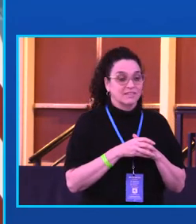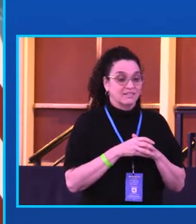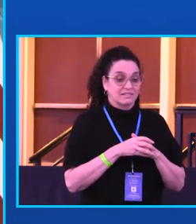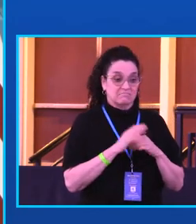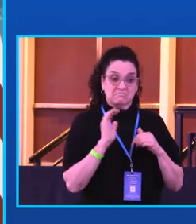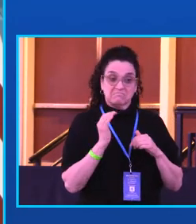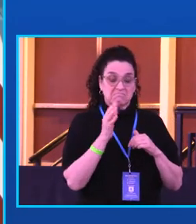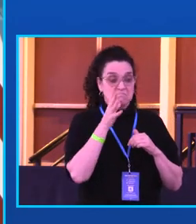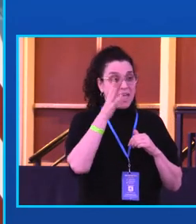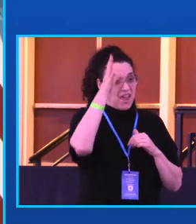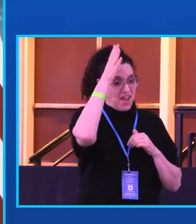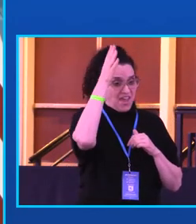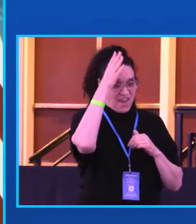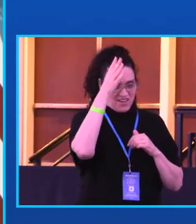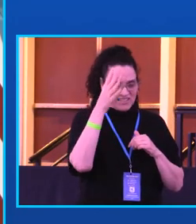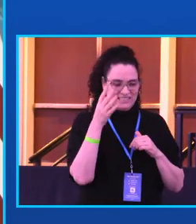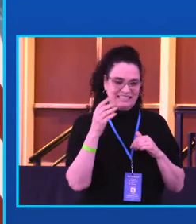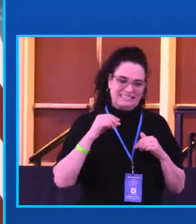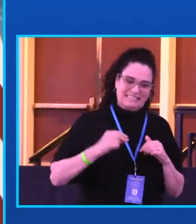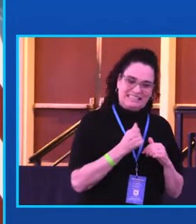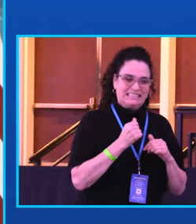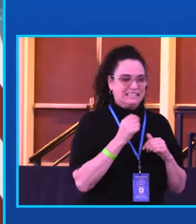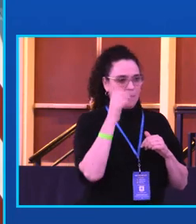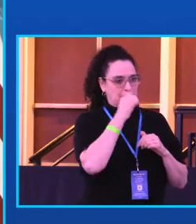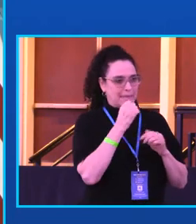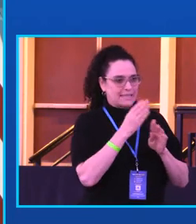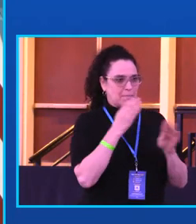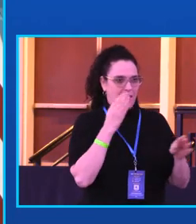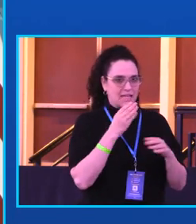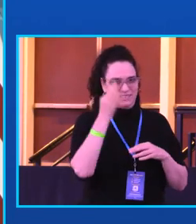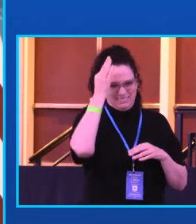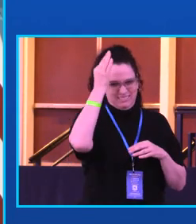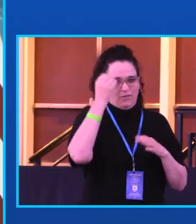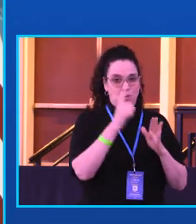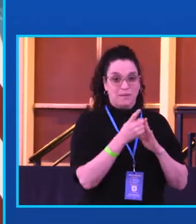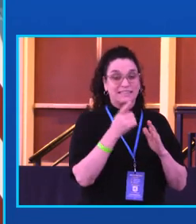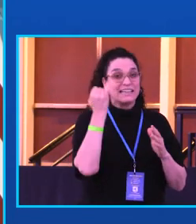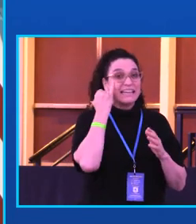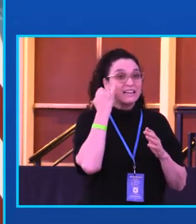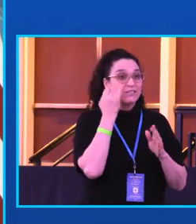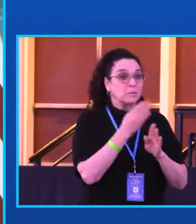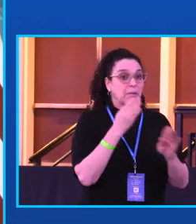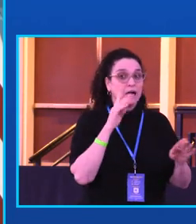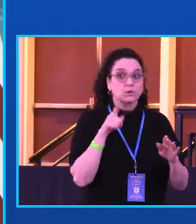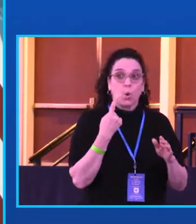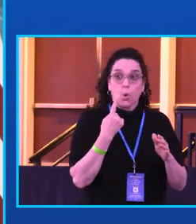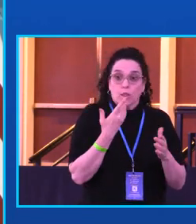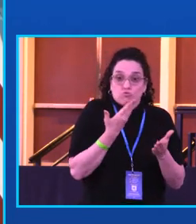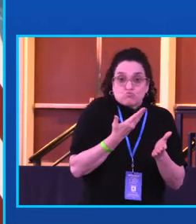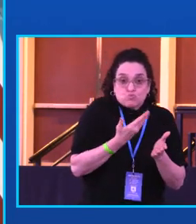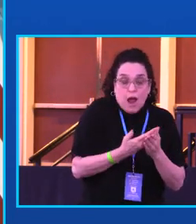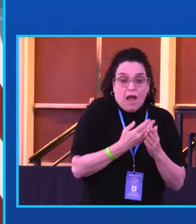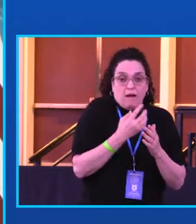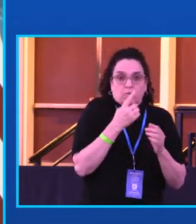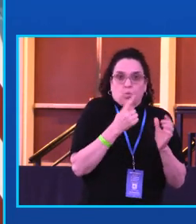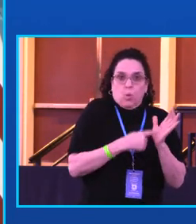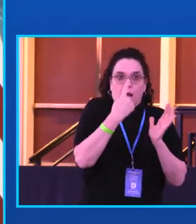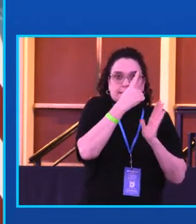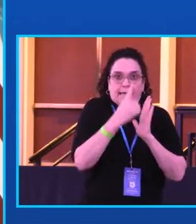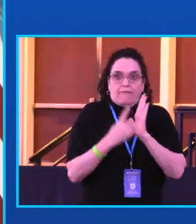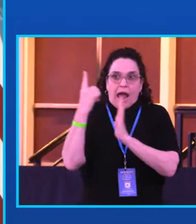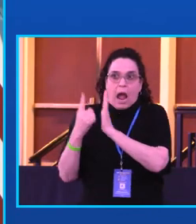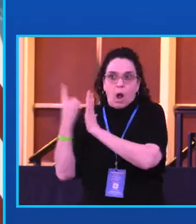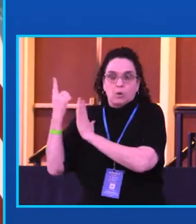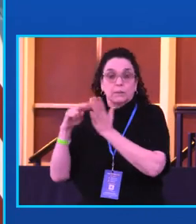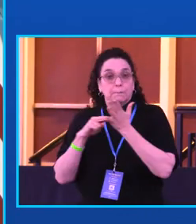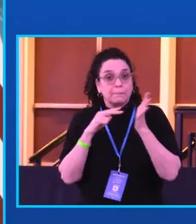the bus by just a few minutes. If the bus only comes by once an hour, those kids are